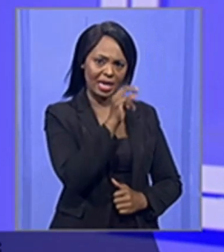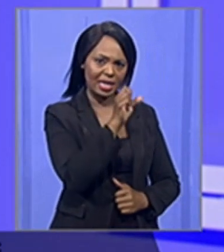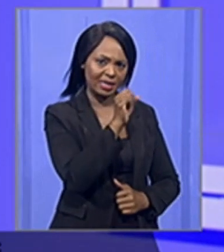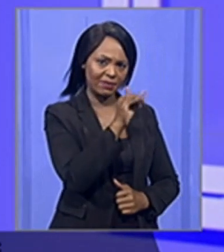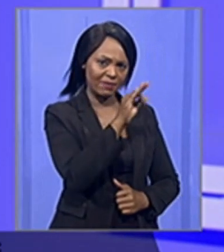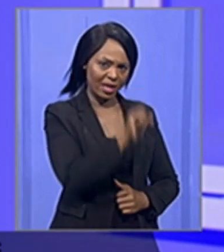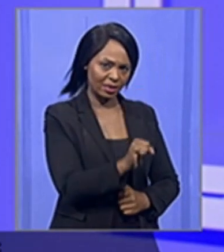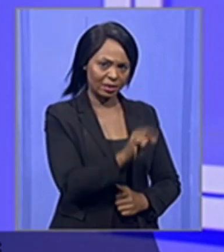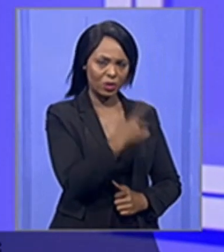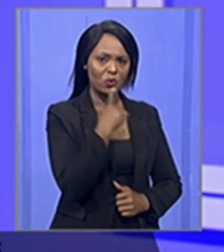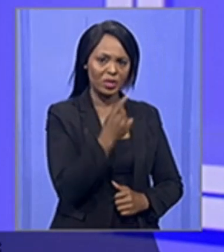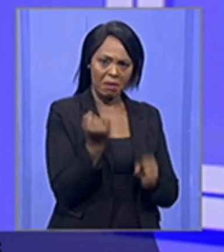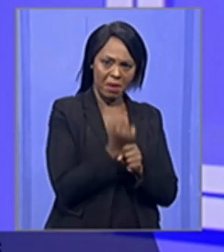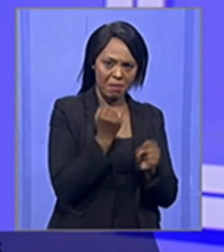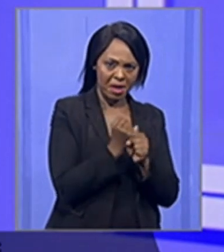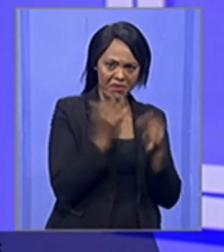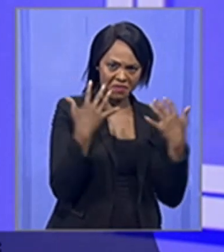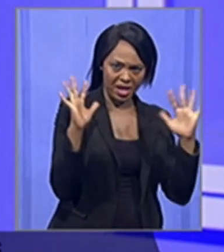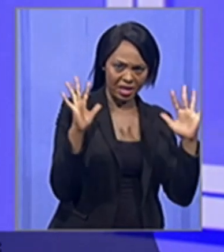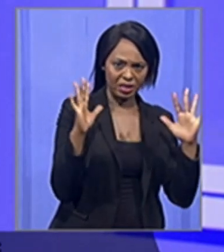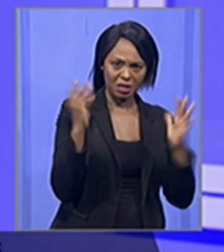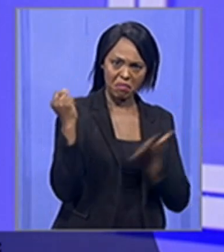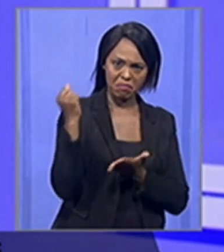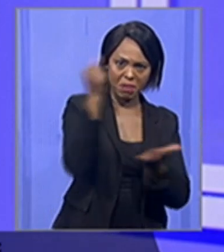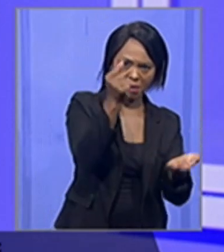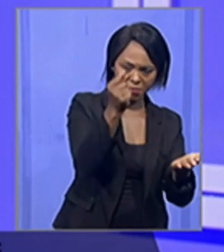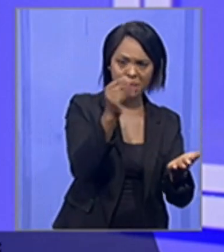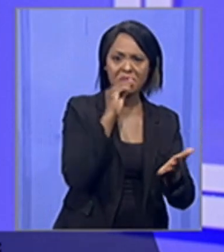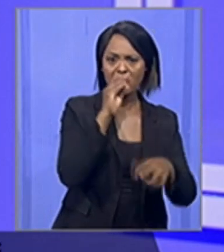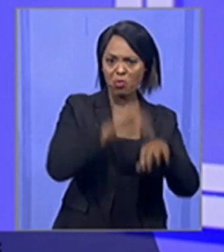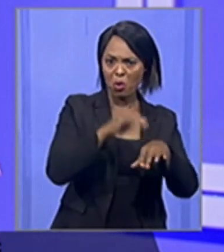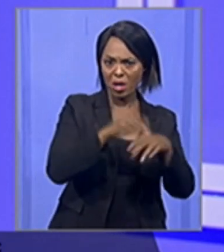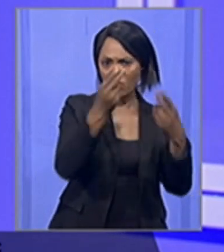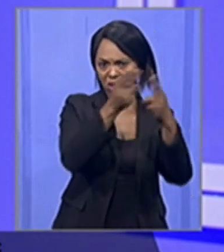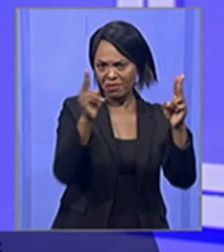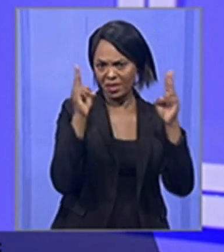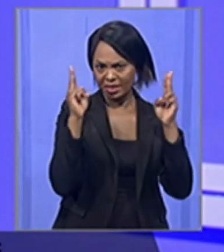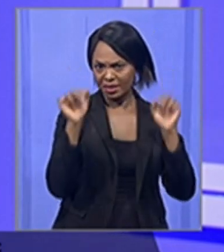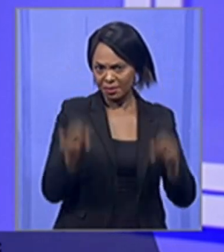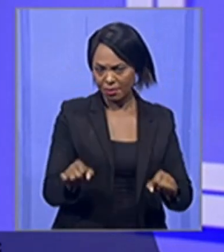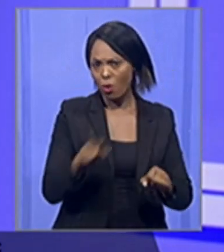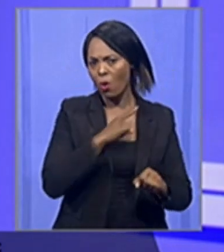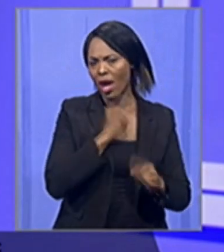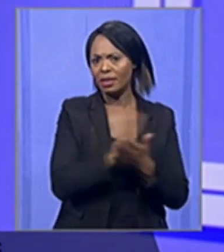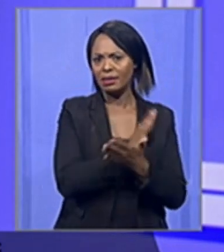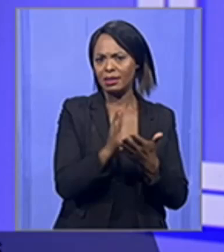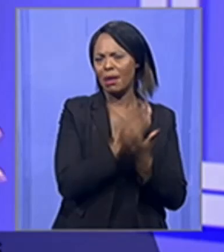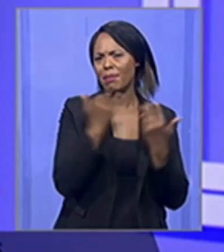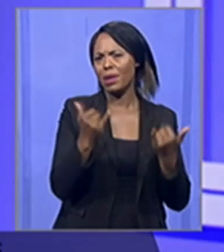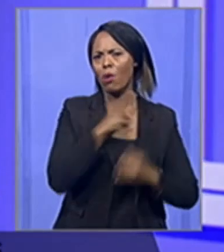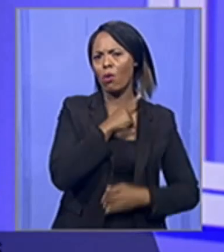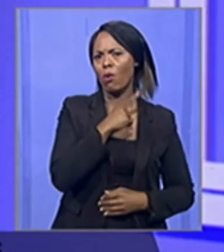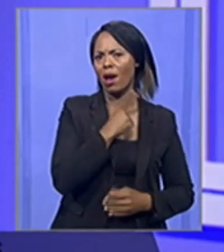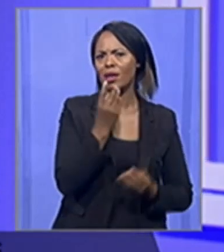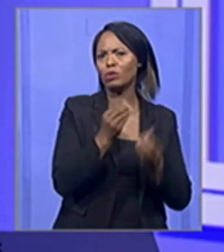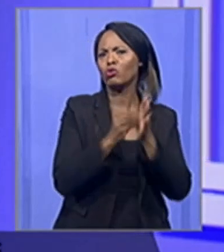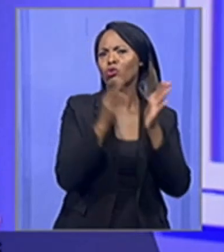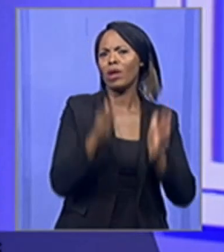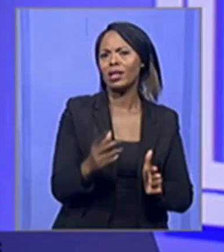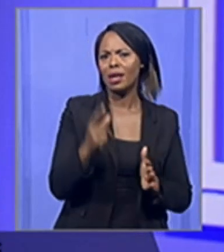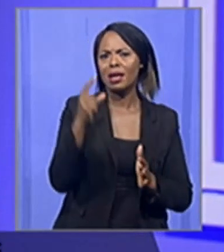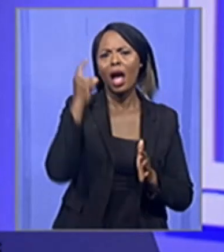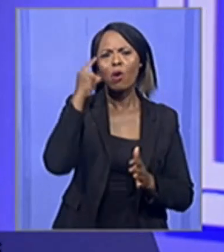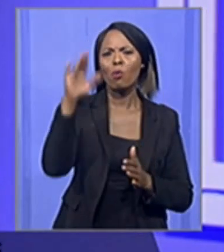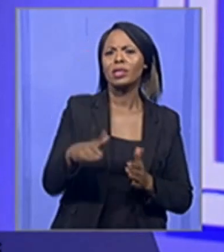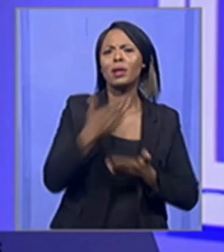re go lešetše le ikgathile gore gore bothata bo di-universityng kang le ge le dirile jwale go sana le bana ba sa robalang ntle ba sena dibuka ba sena dijo le